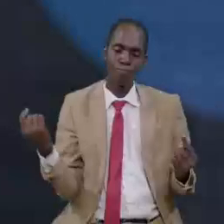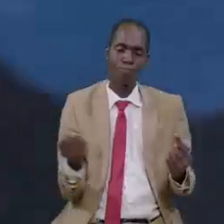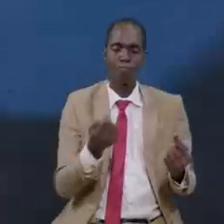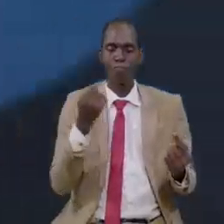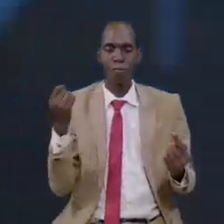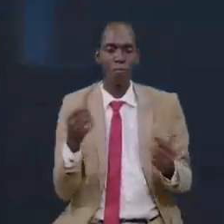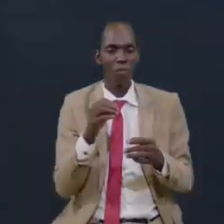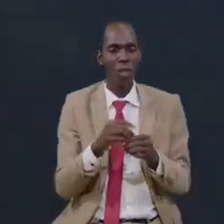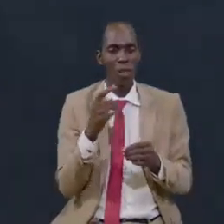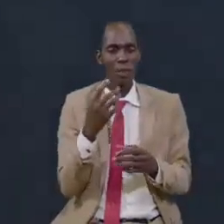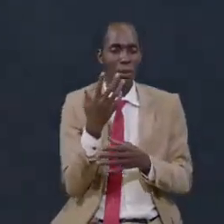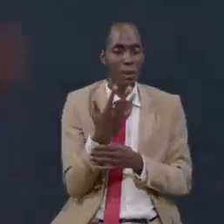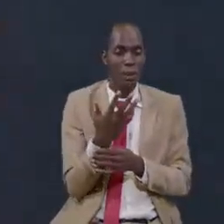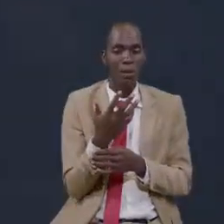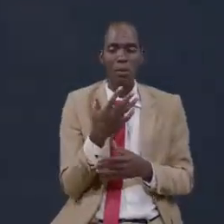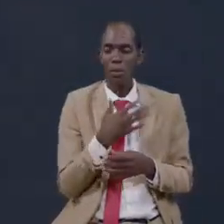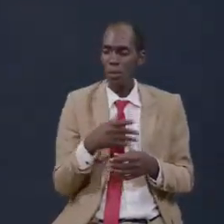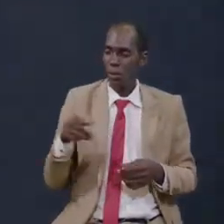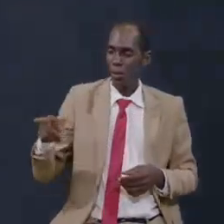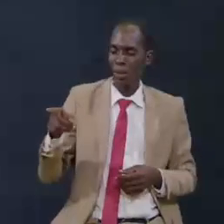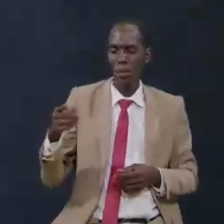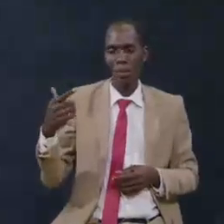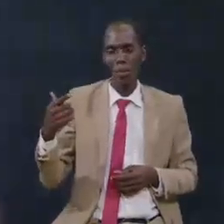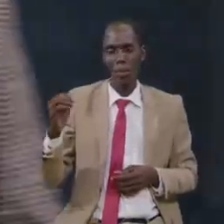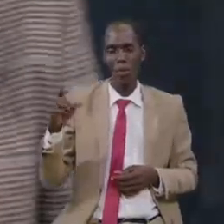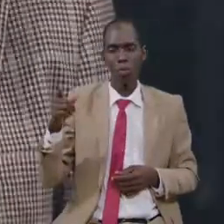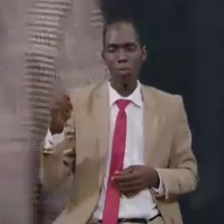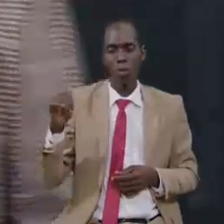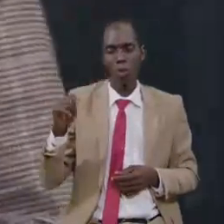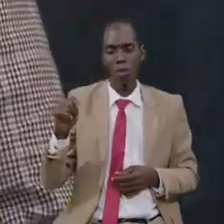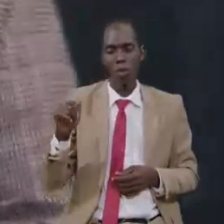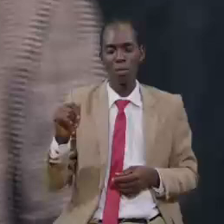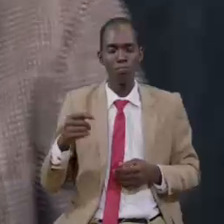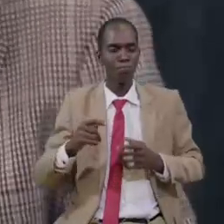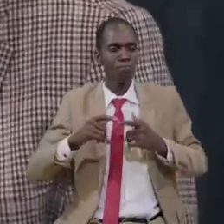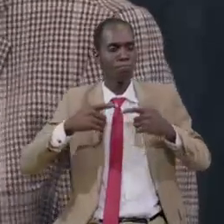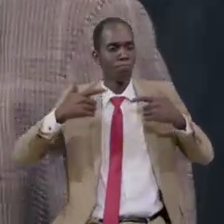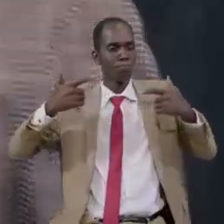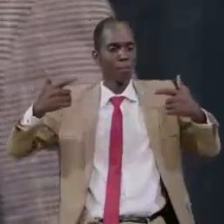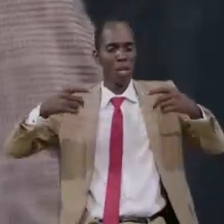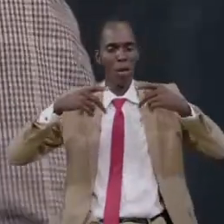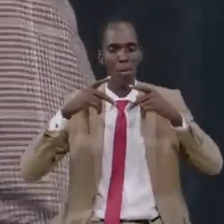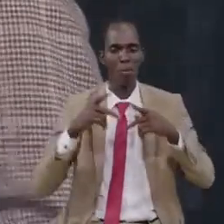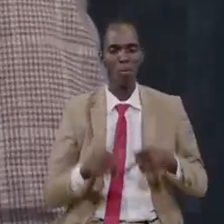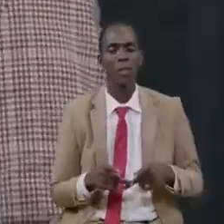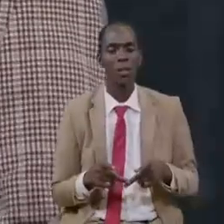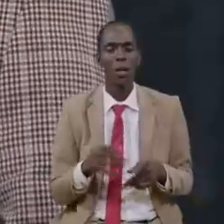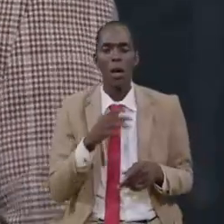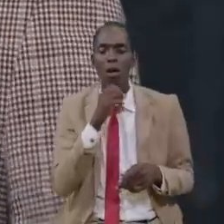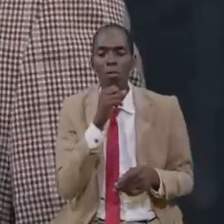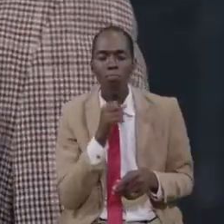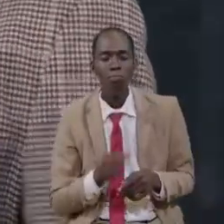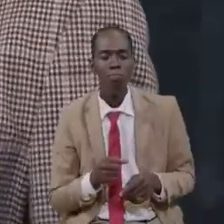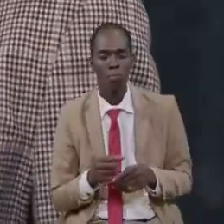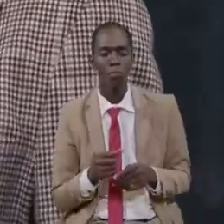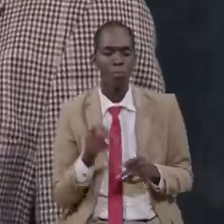And Goliath, a taller person, a mightier person, an older person, he looked at